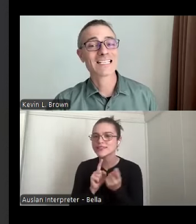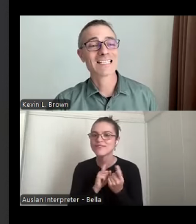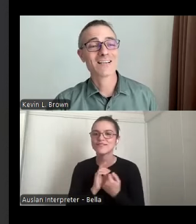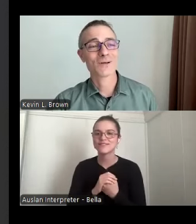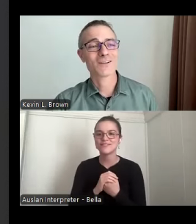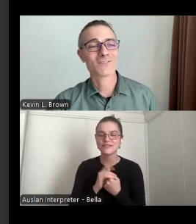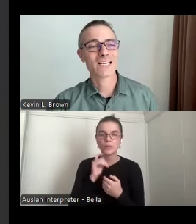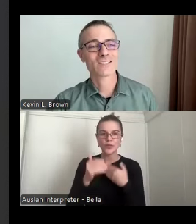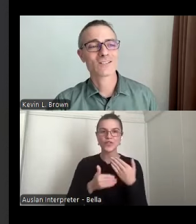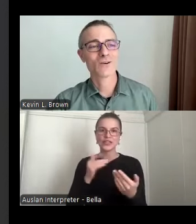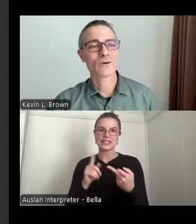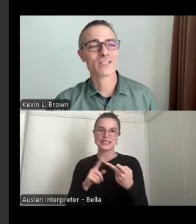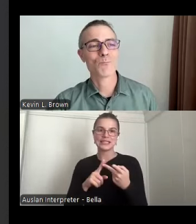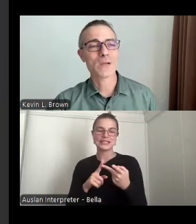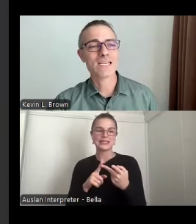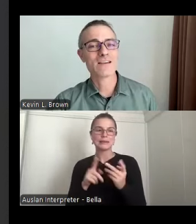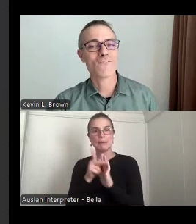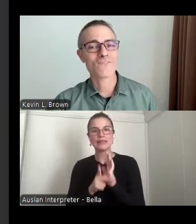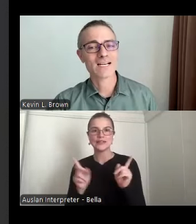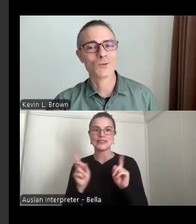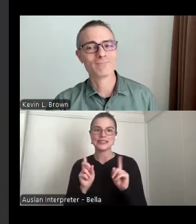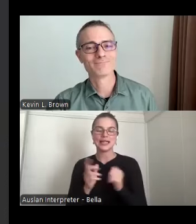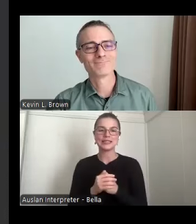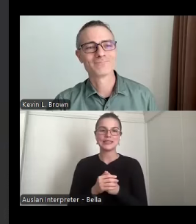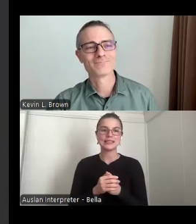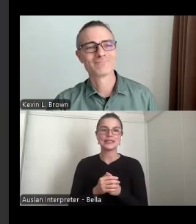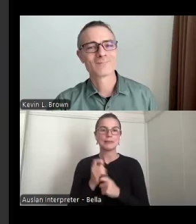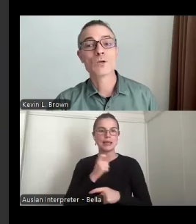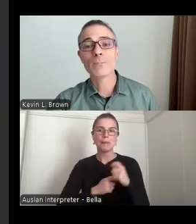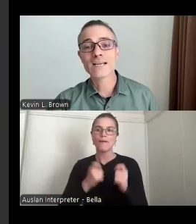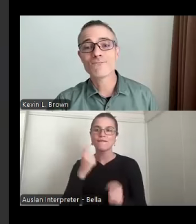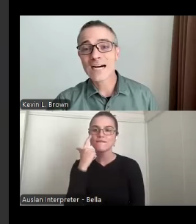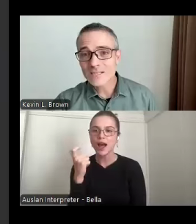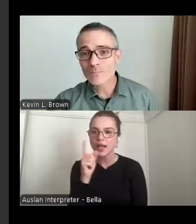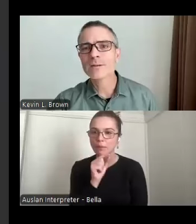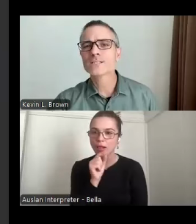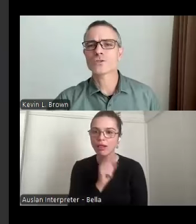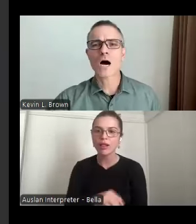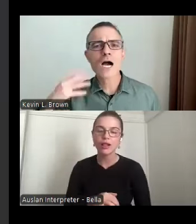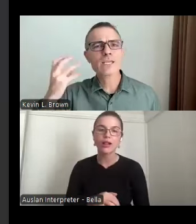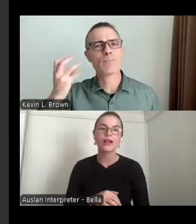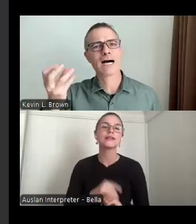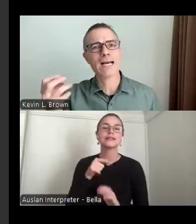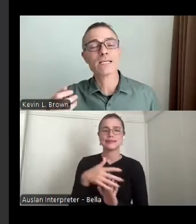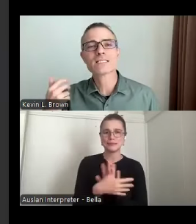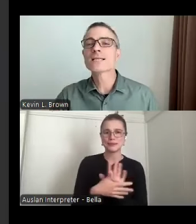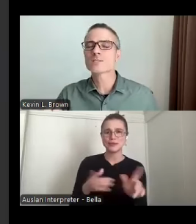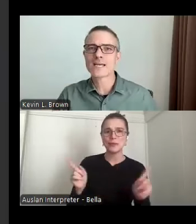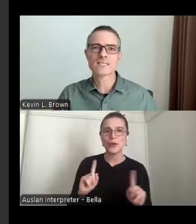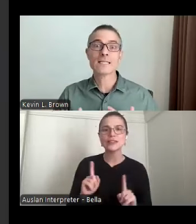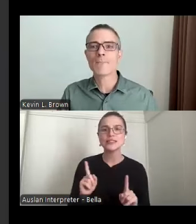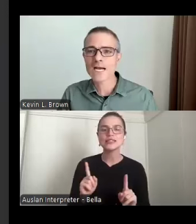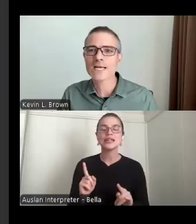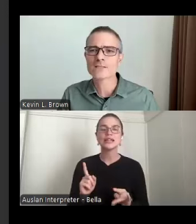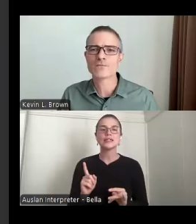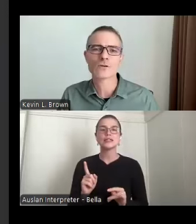to the second part of today's talk, which is be findable. So being findable means to occupy a distinct space